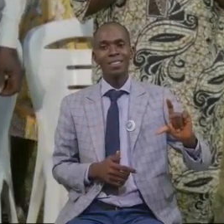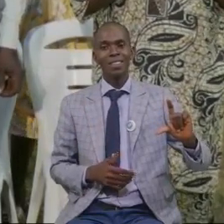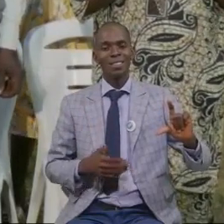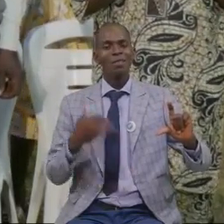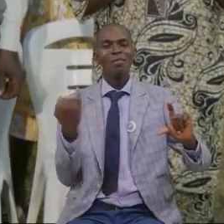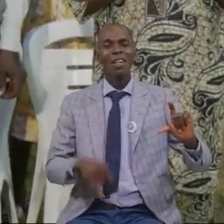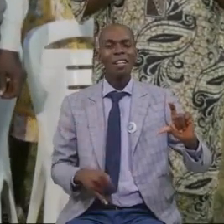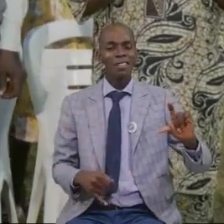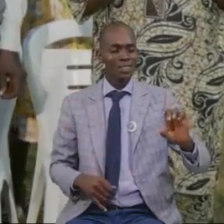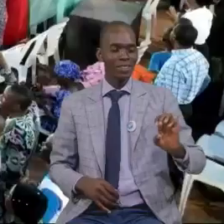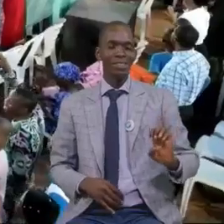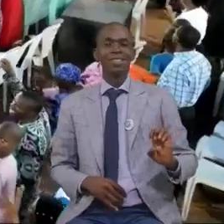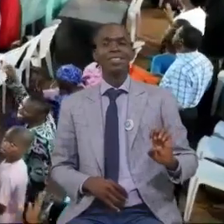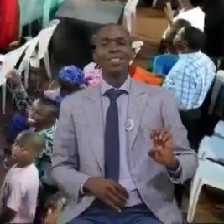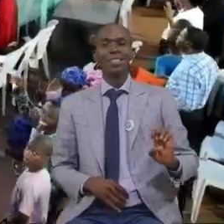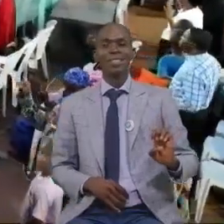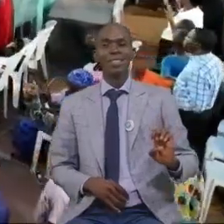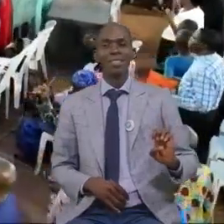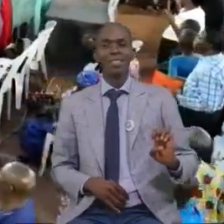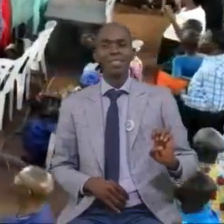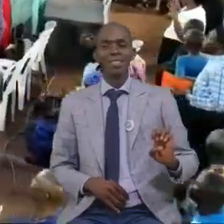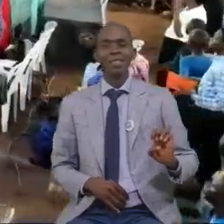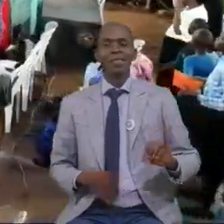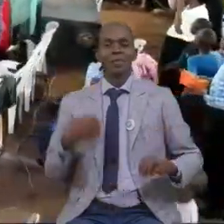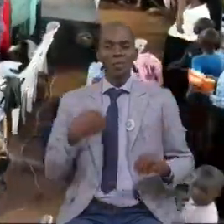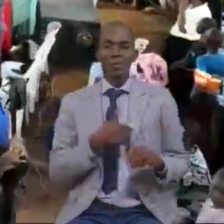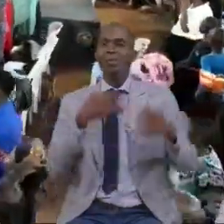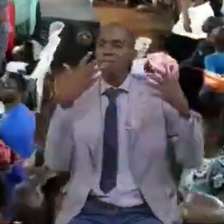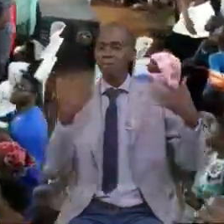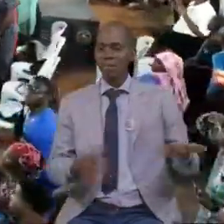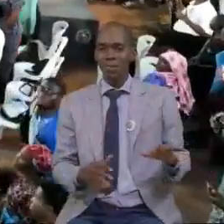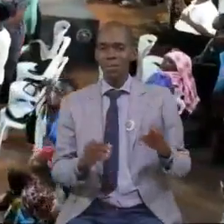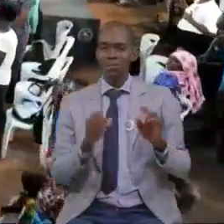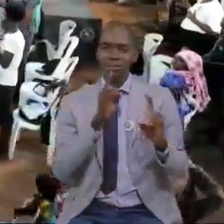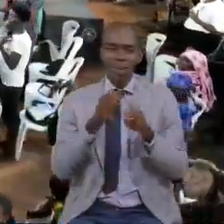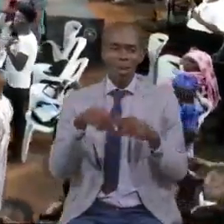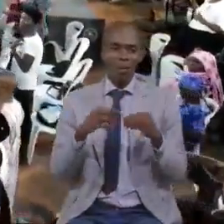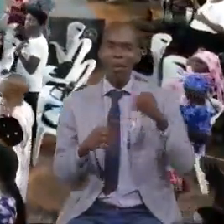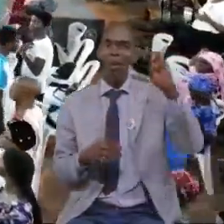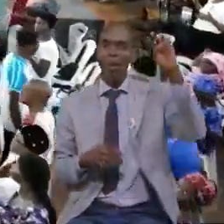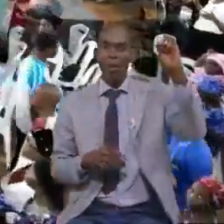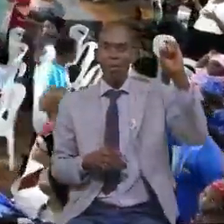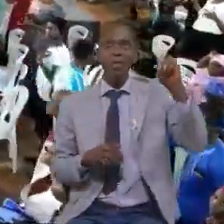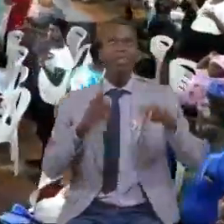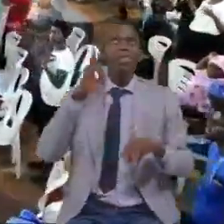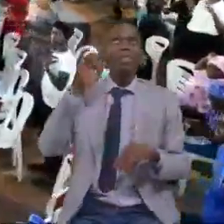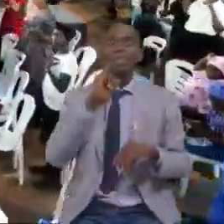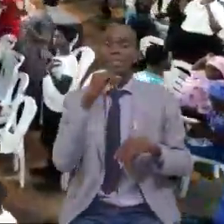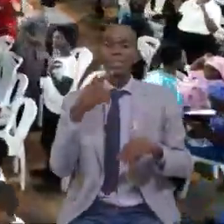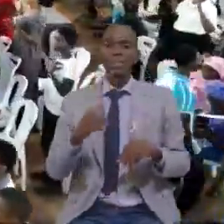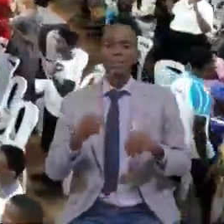Final E. We've dealt with M. It's the miracle of